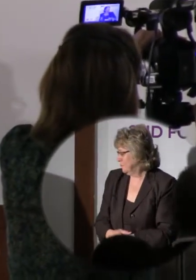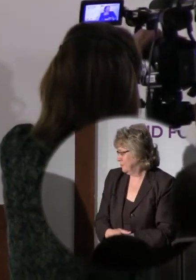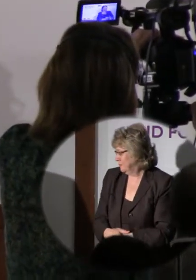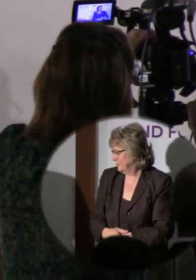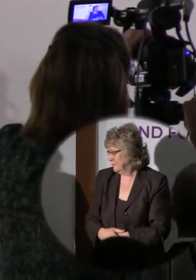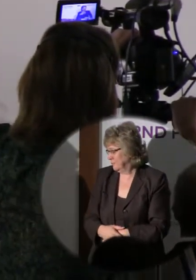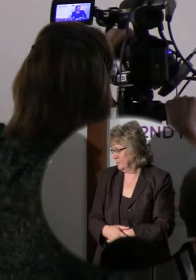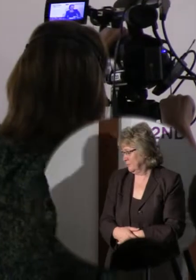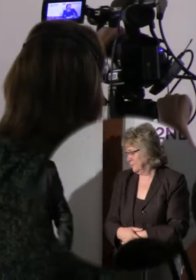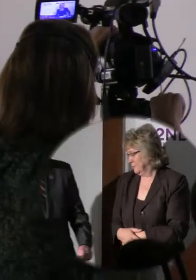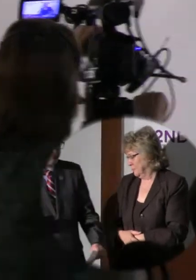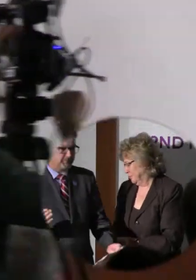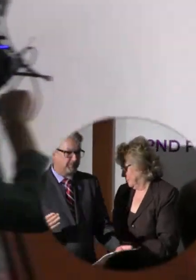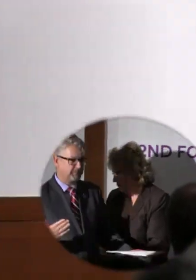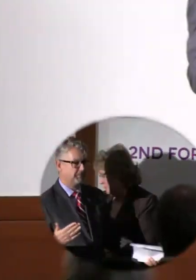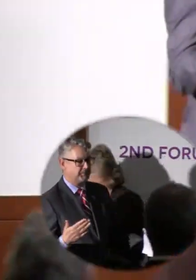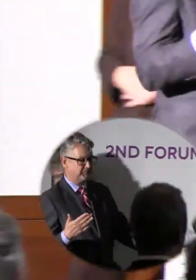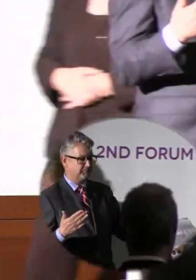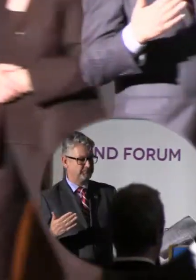Yes, thank you.